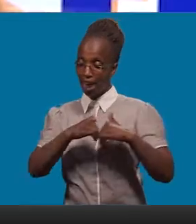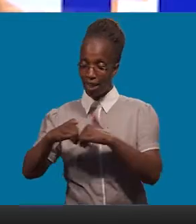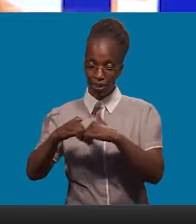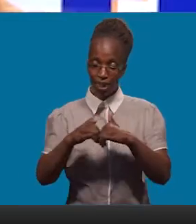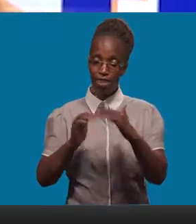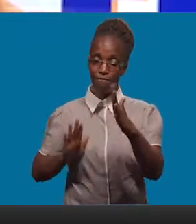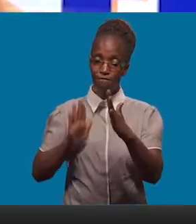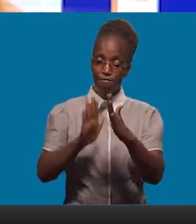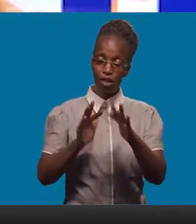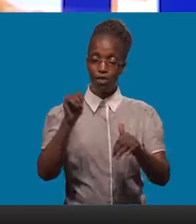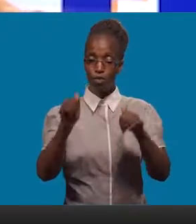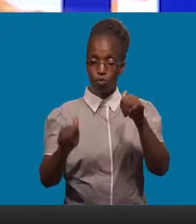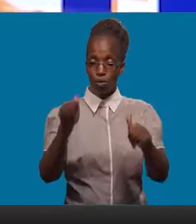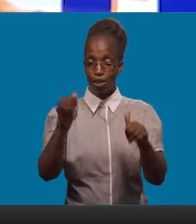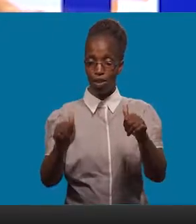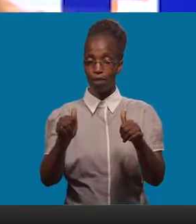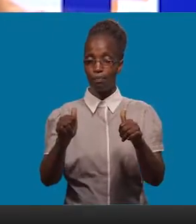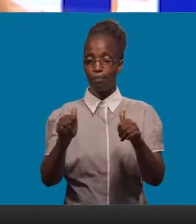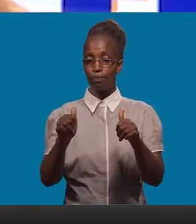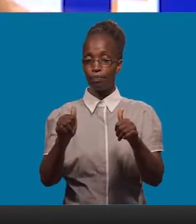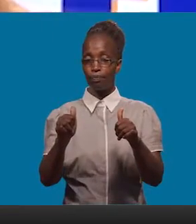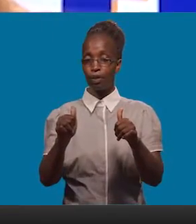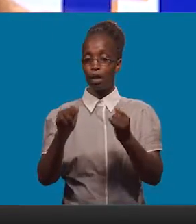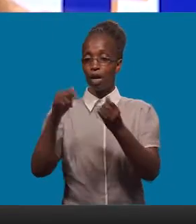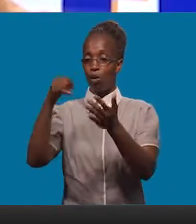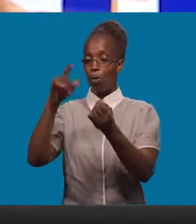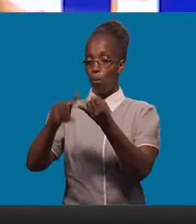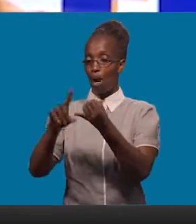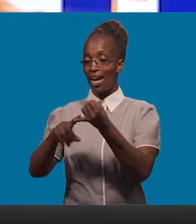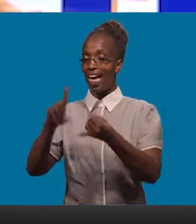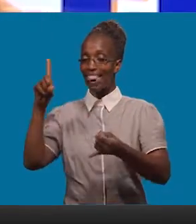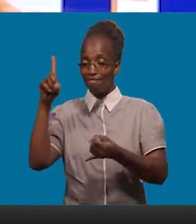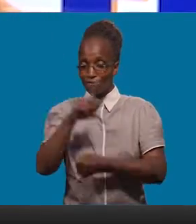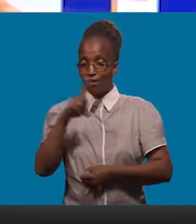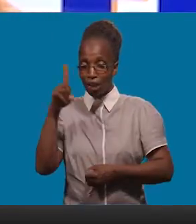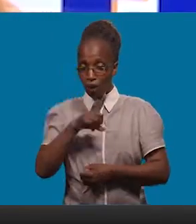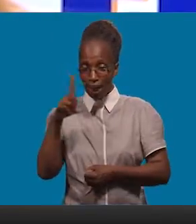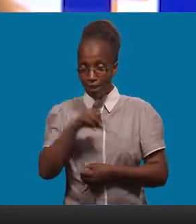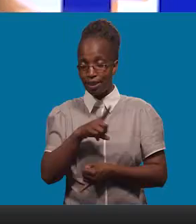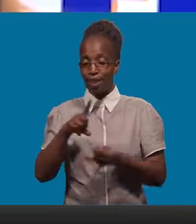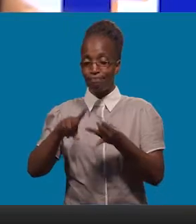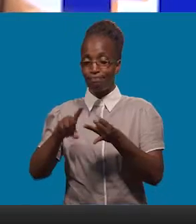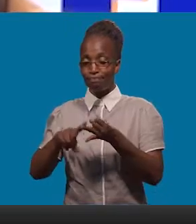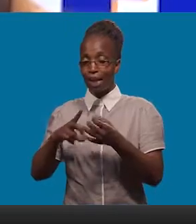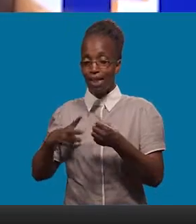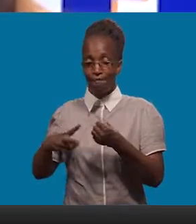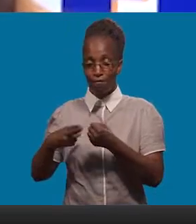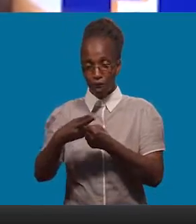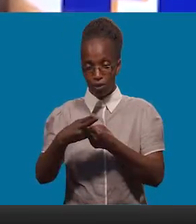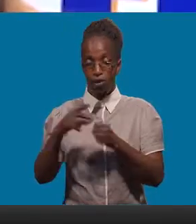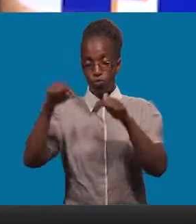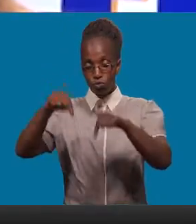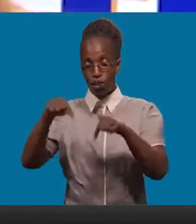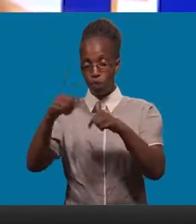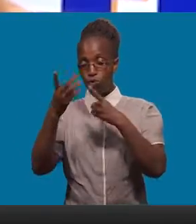the children violences that are actually experienced in Korea. And today specifically we are talking about FGM because